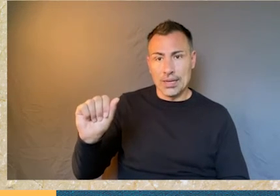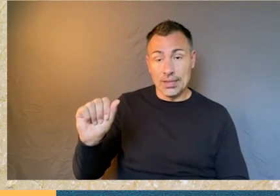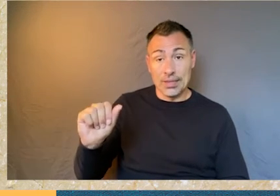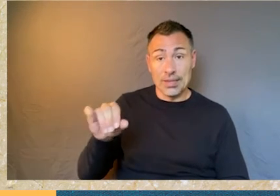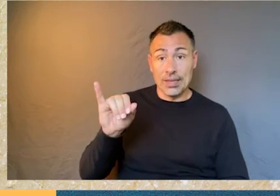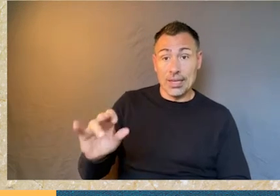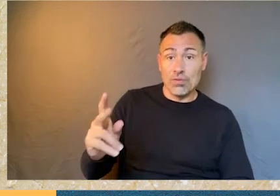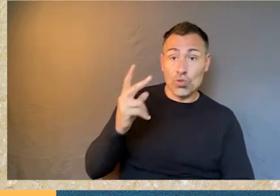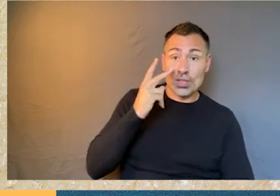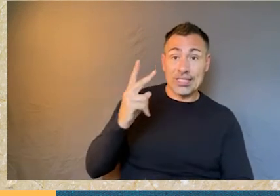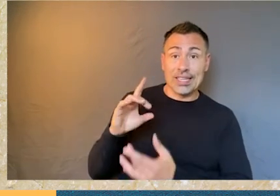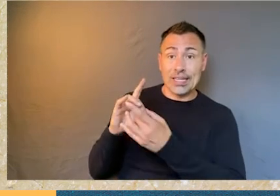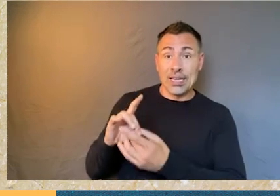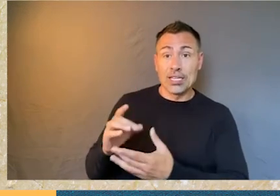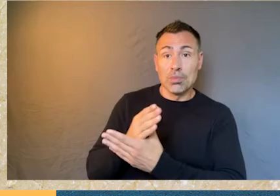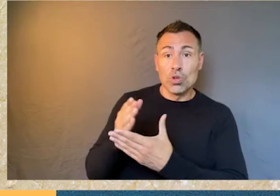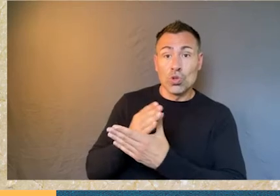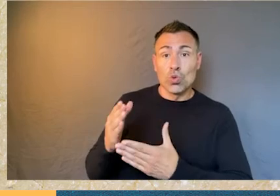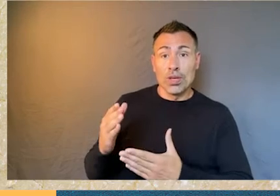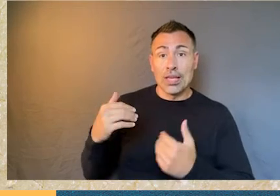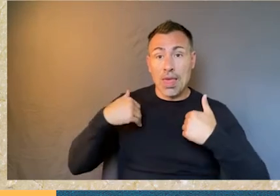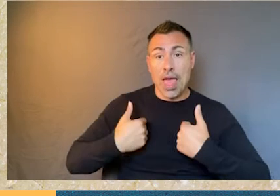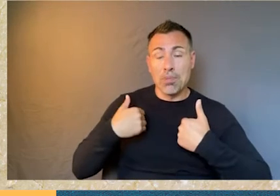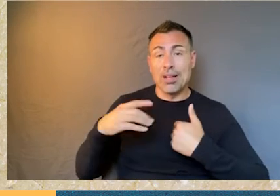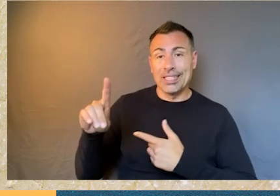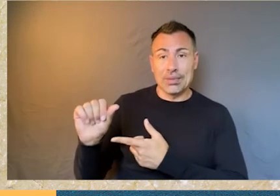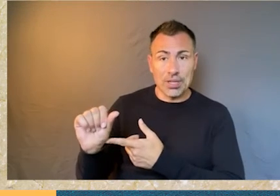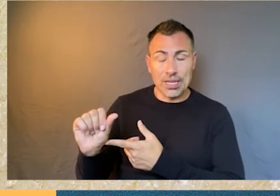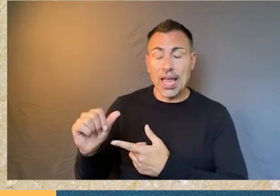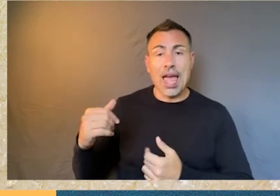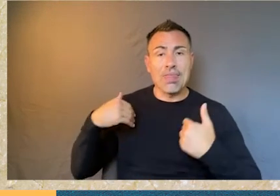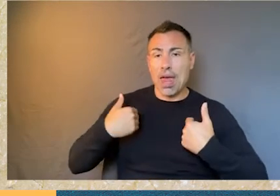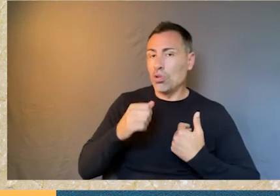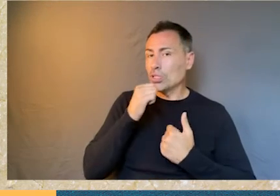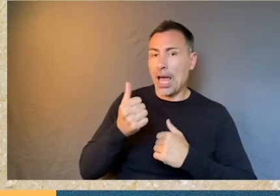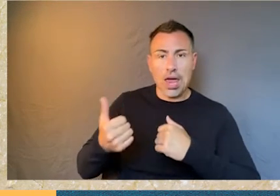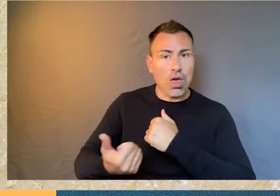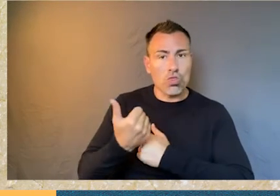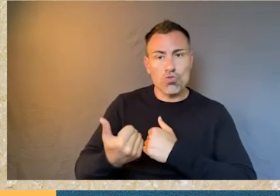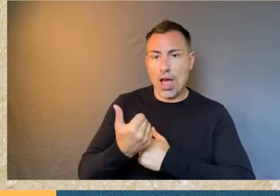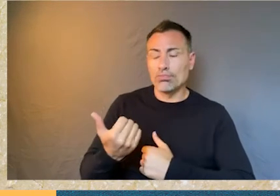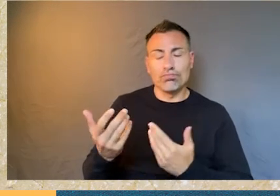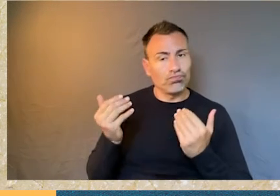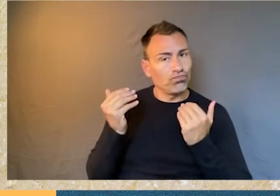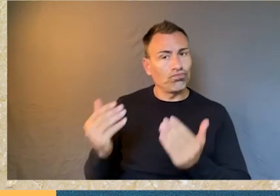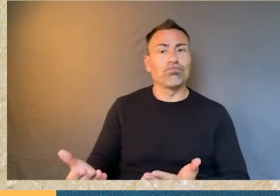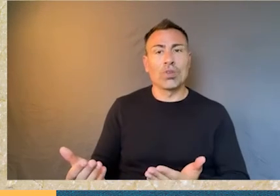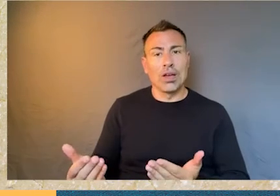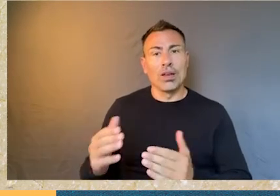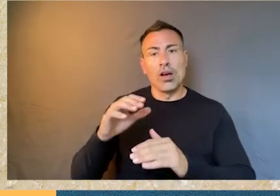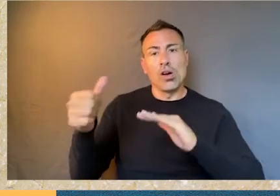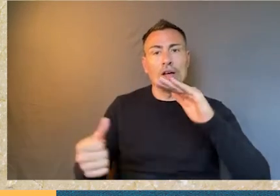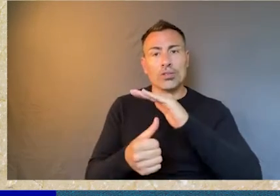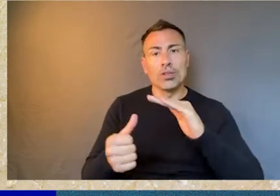animal and the disability, and the animal is not a direct threat or unreasonable, it is allowed under the Fair Housing Act. Thank